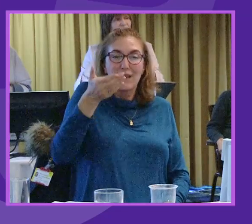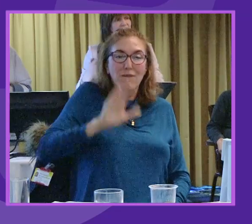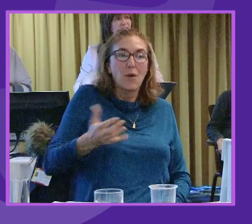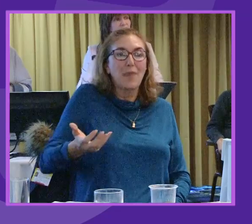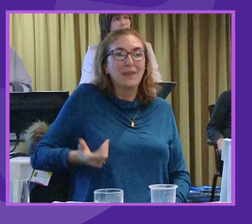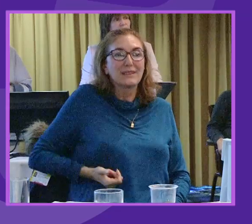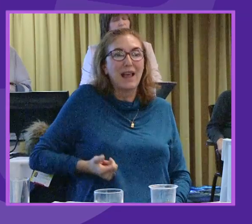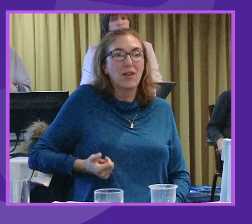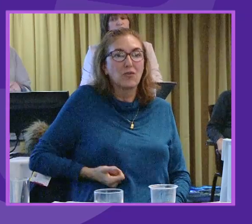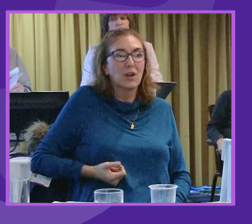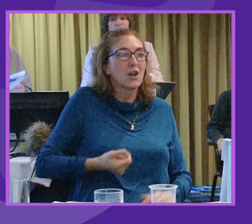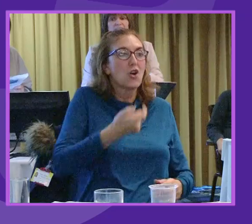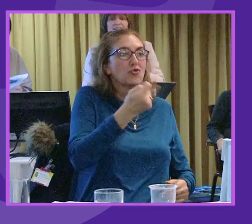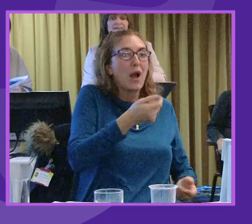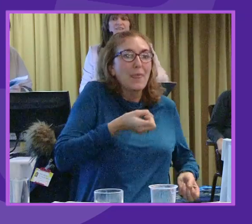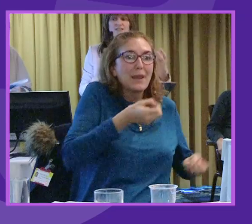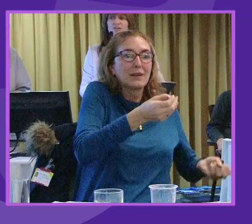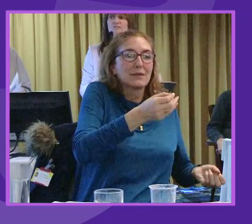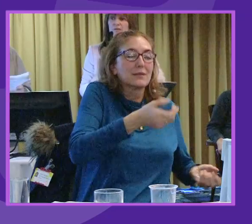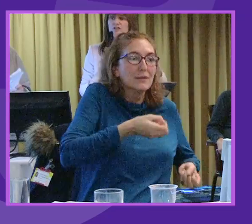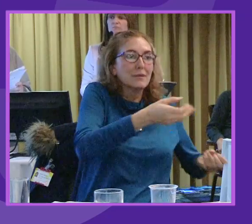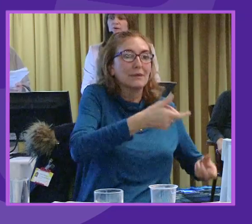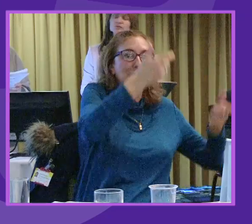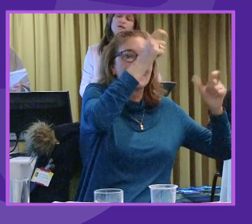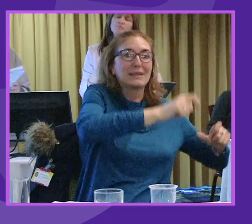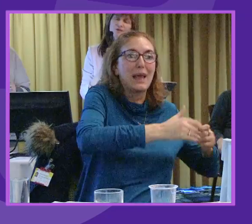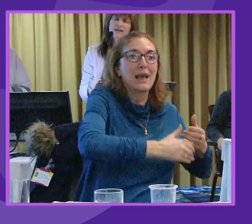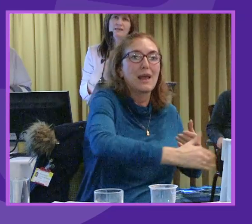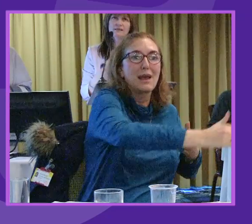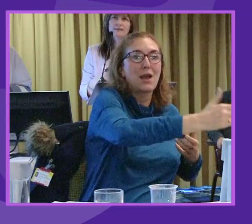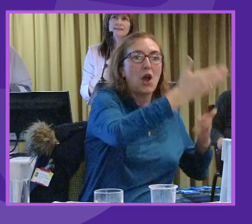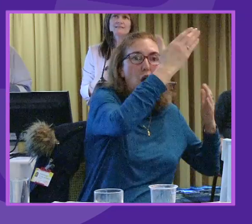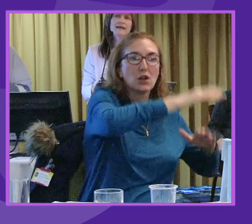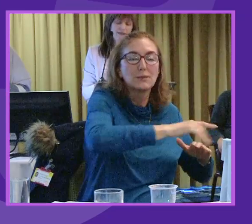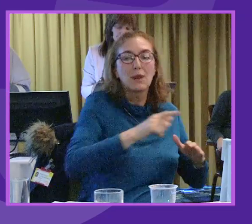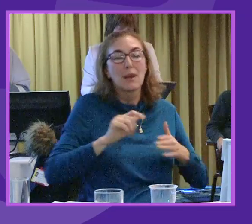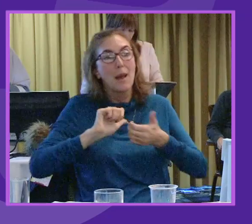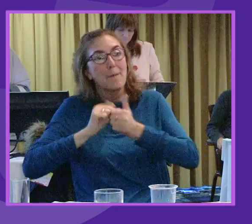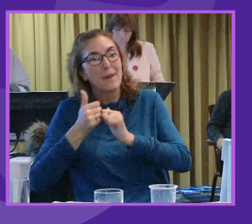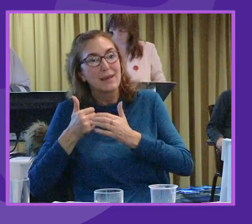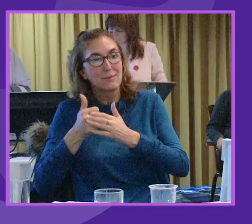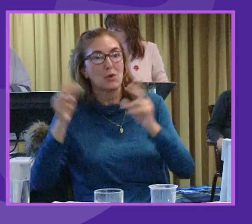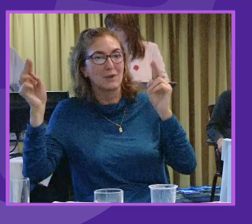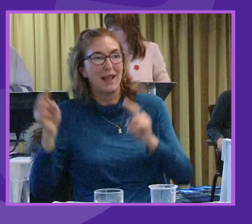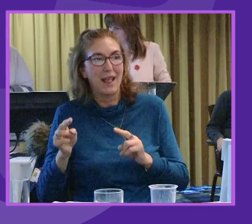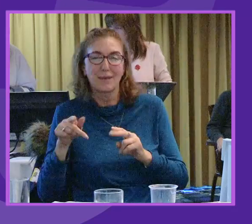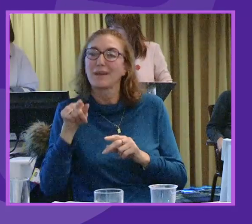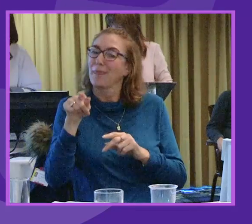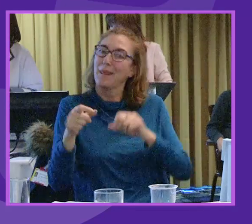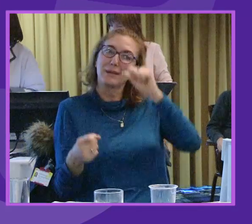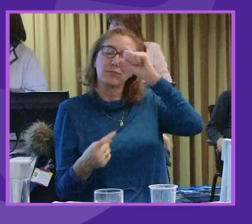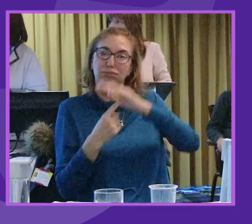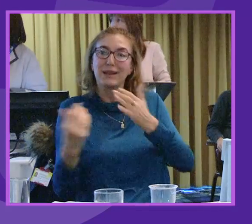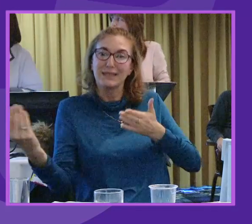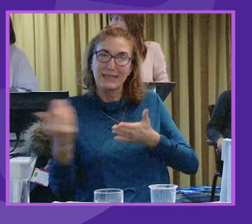salary in terms of in the system. So linking that to your transformation programme really is